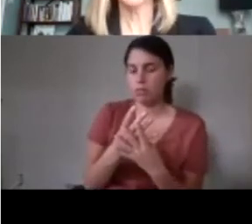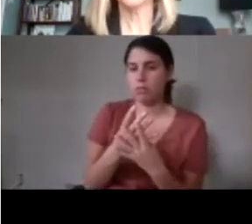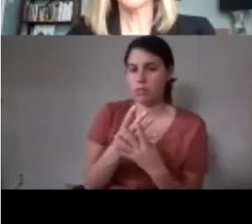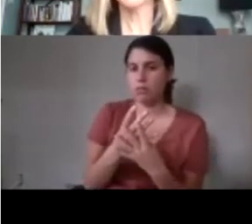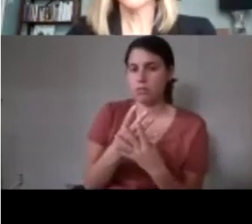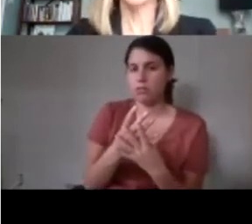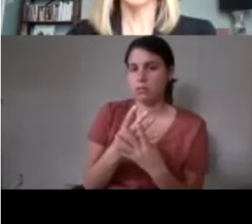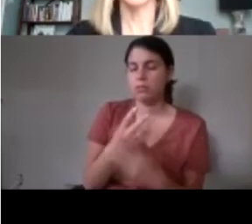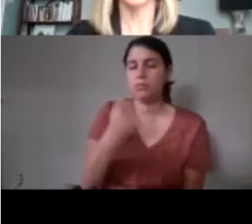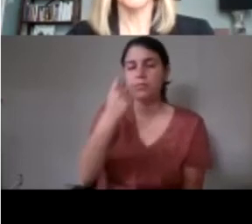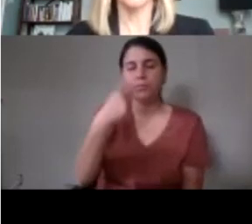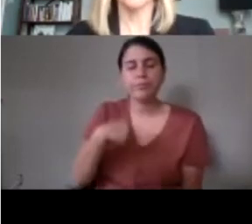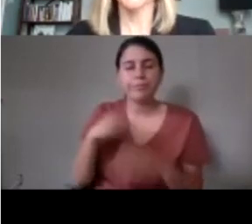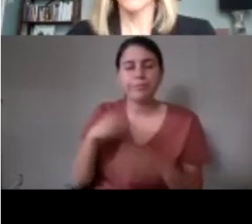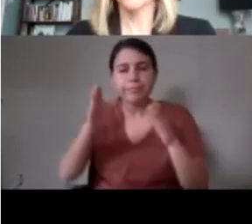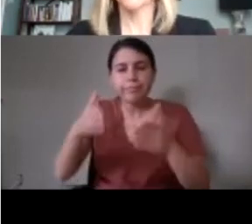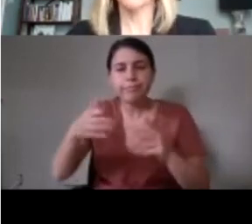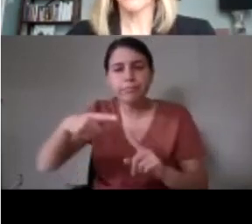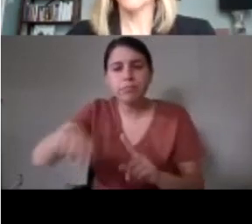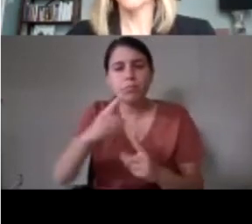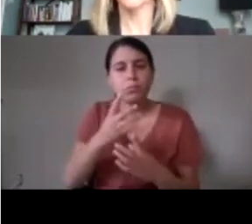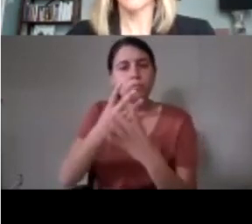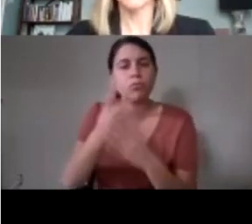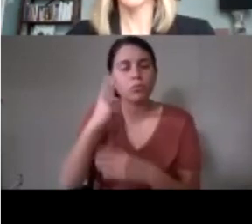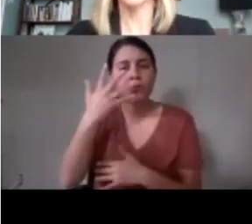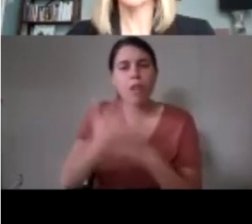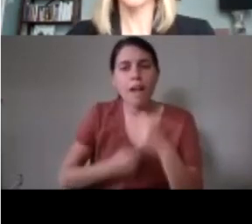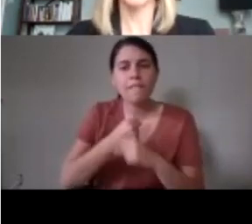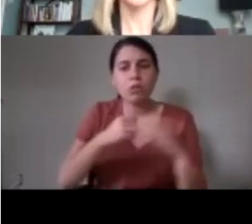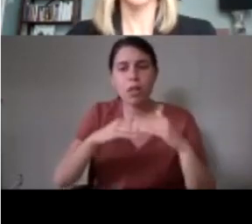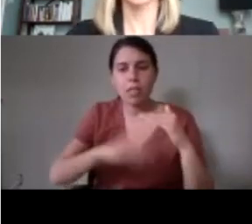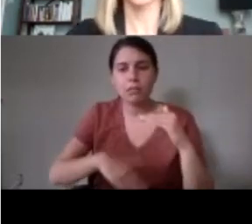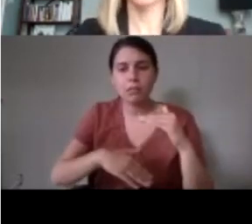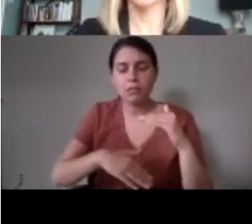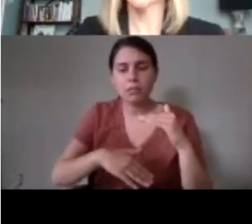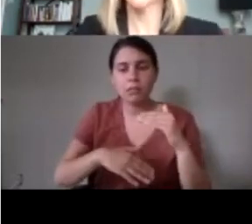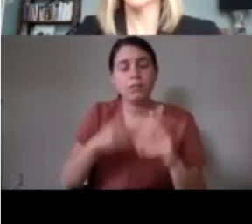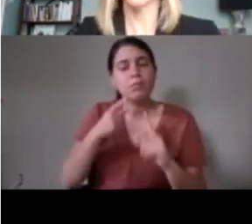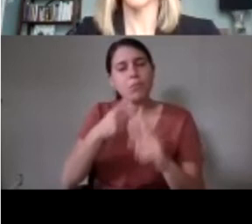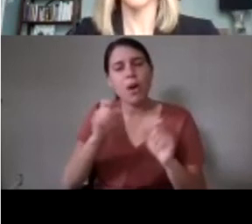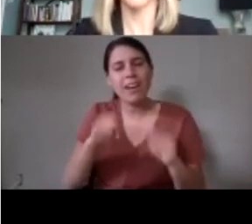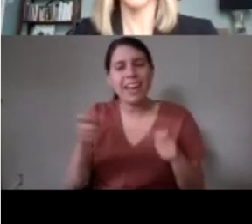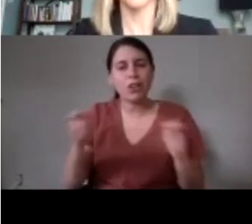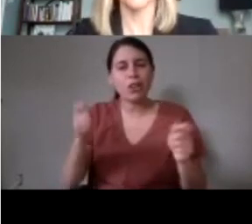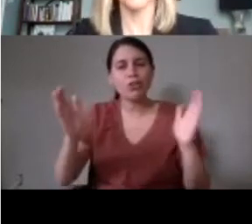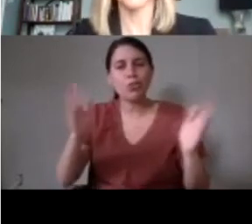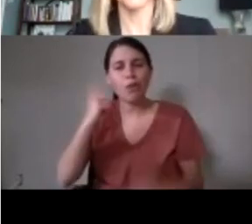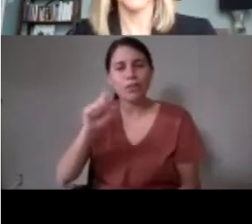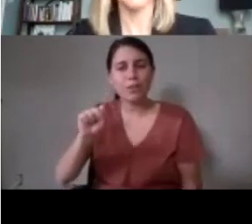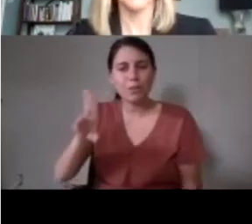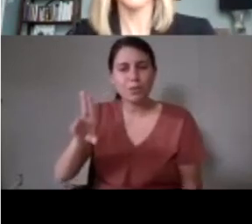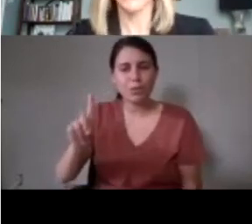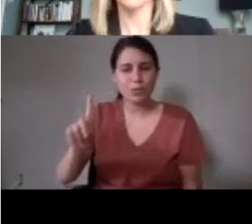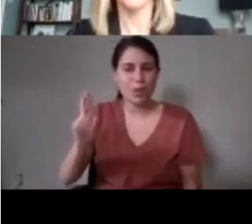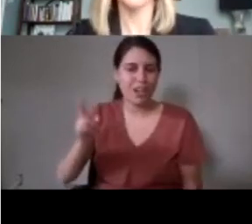because we focused on those who had been incarcerated for 5 years or less. So that way we could control for substance use disorder